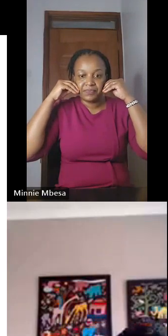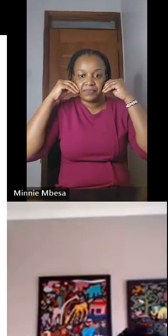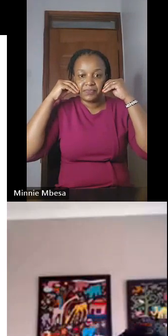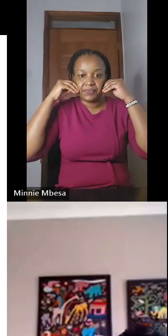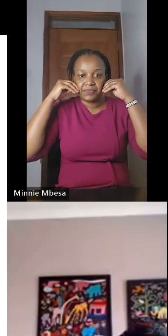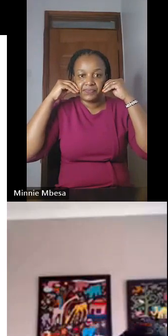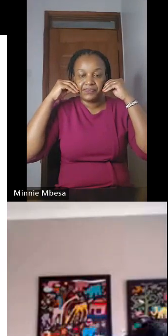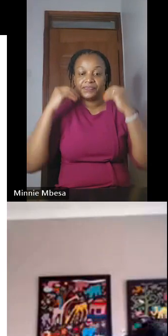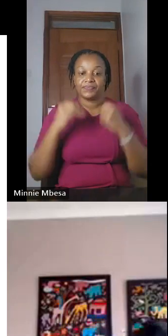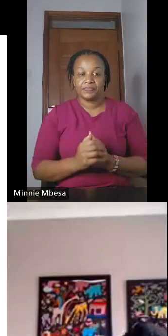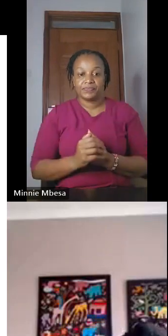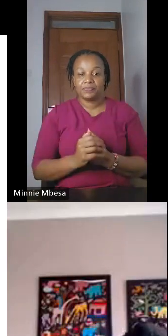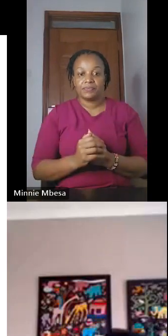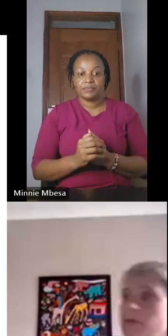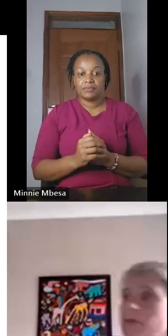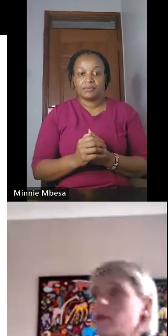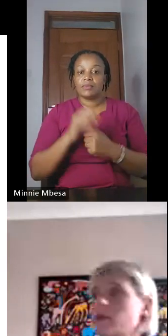Namibia,